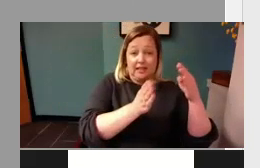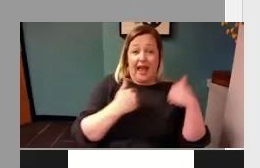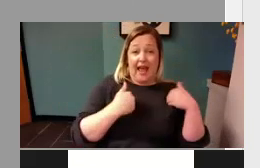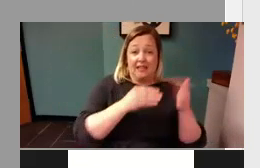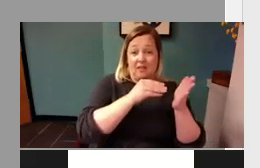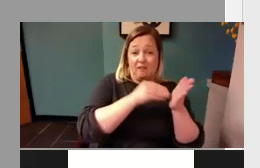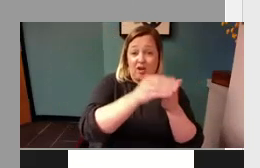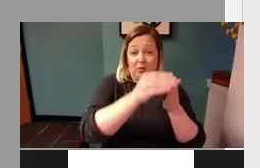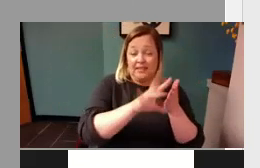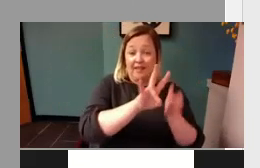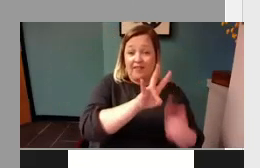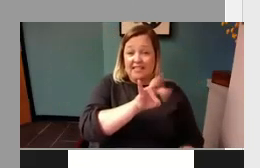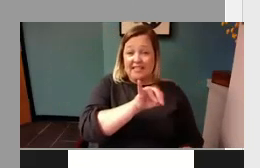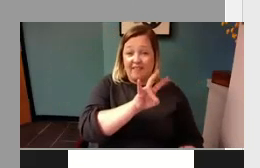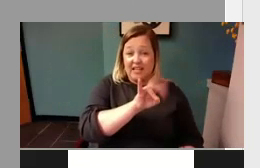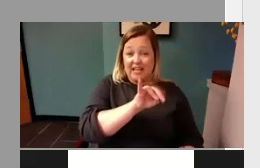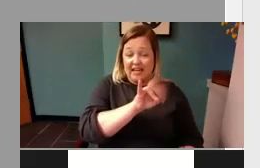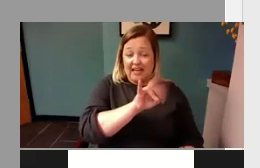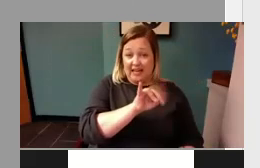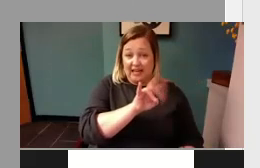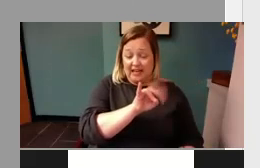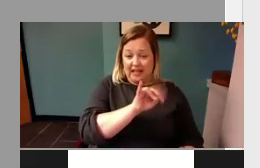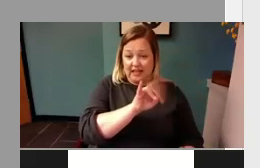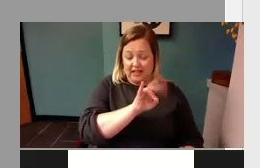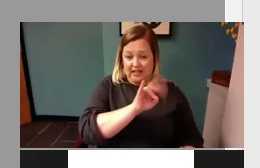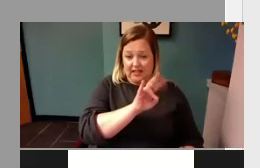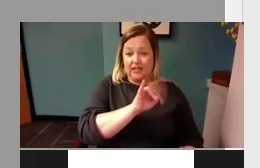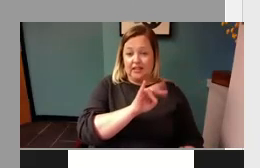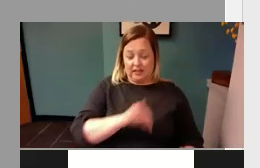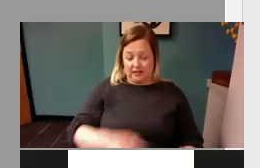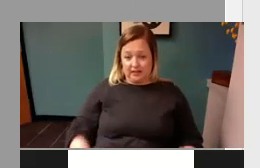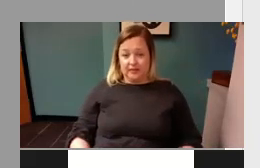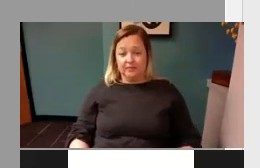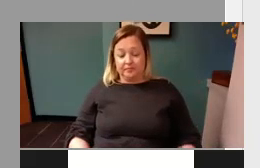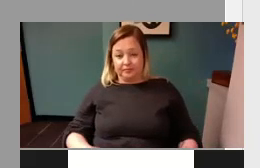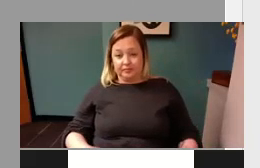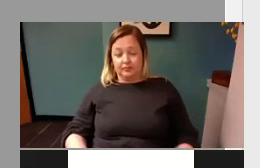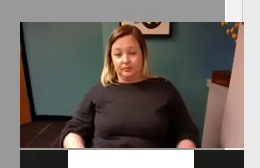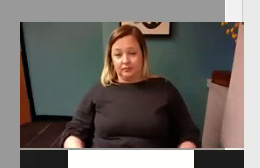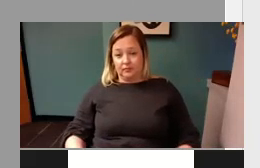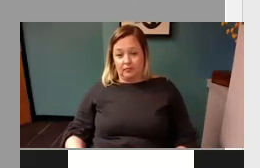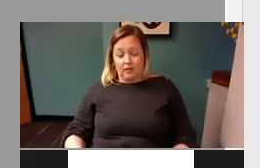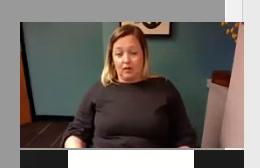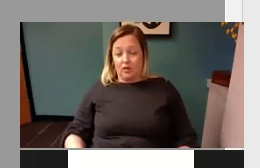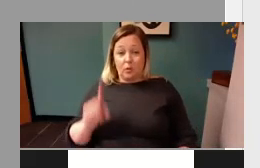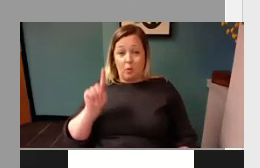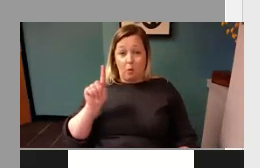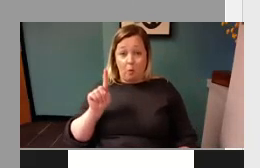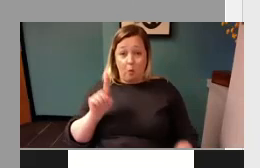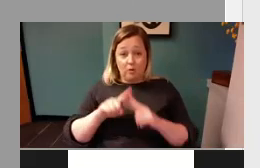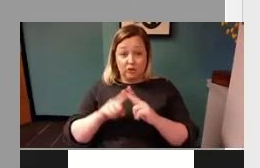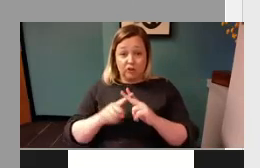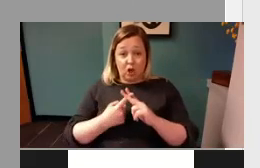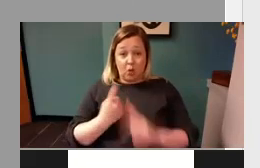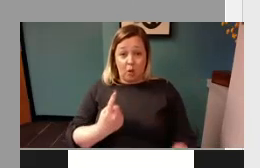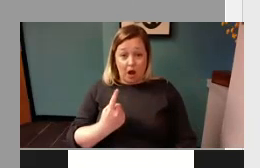side of the subtree is represented by the prefix of value of 1, and then you check whether the next value is 0 or 1. If it is 0, then you go